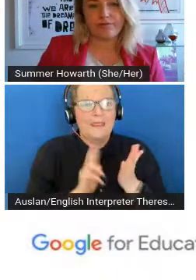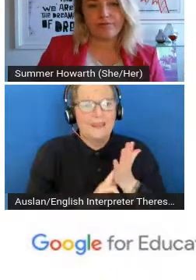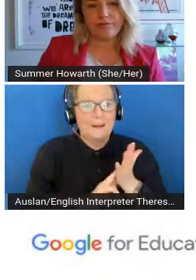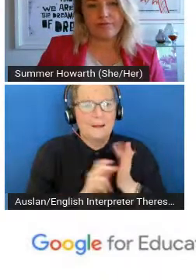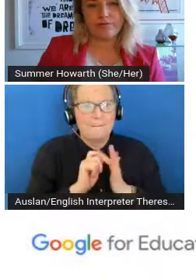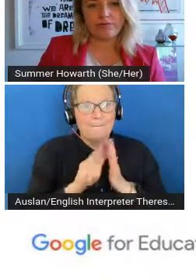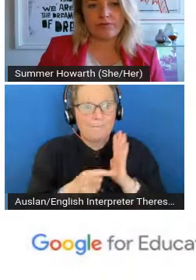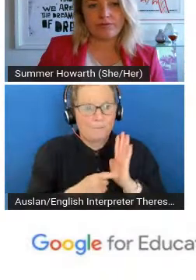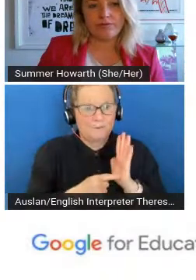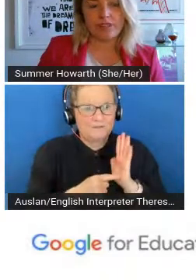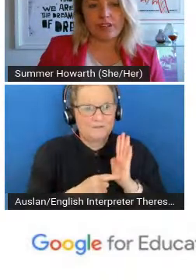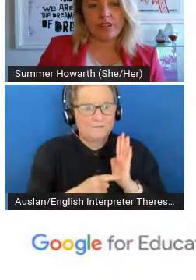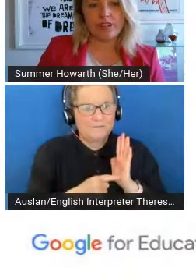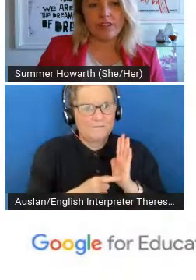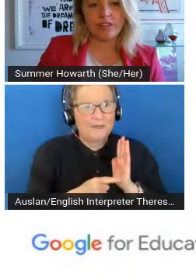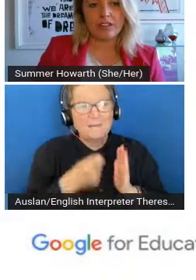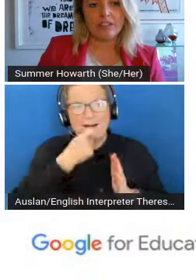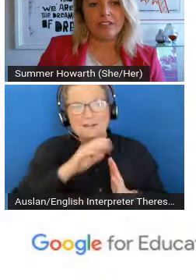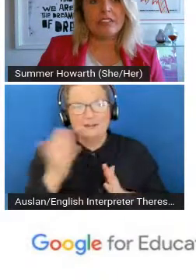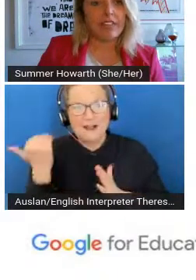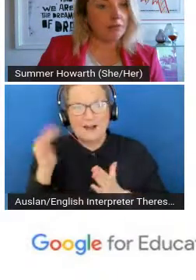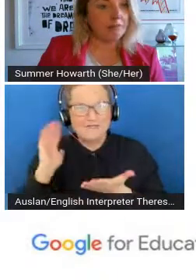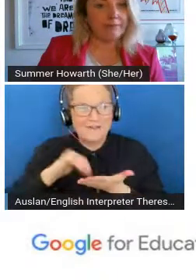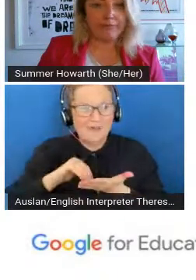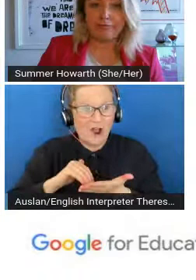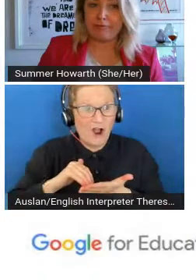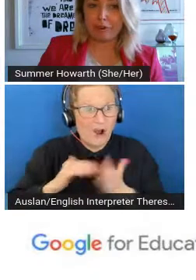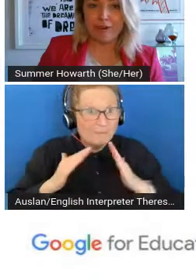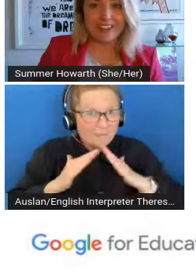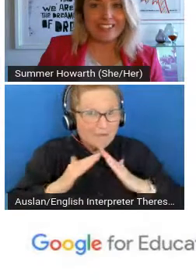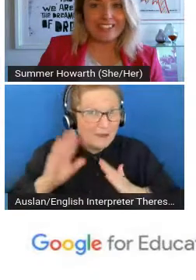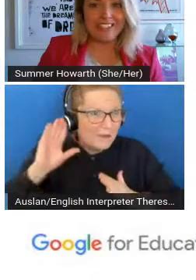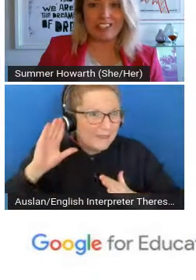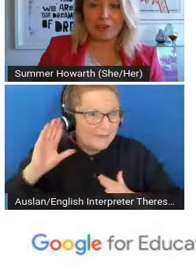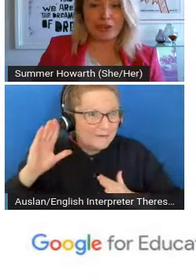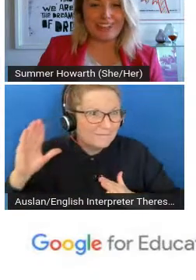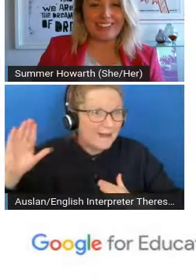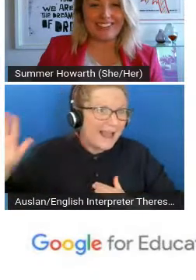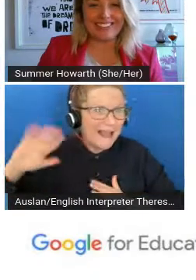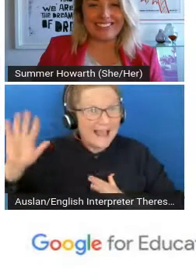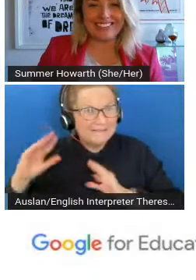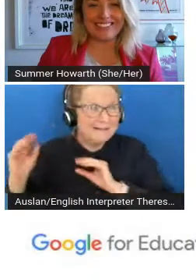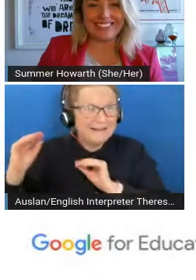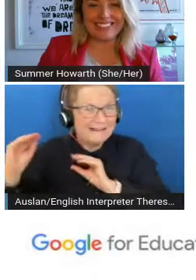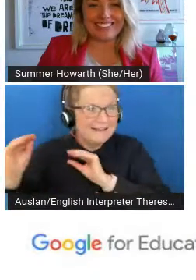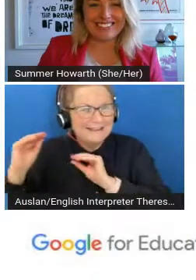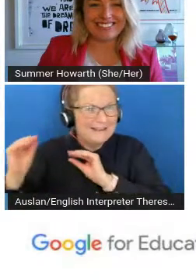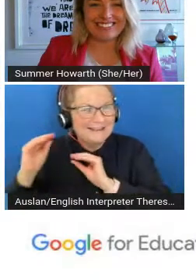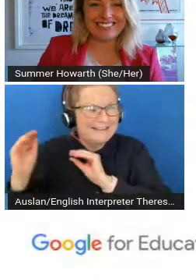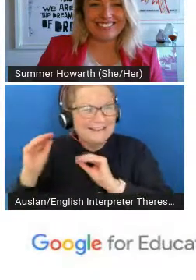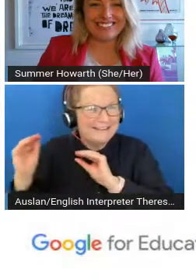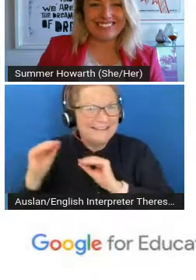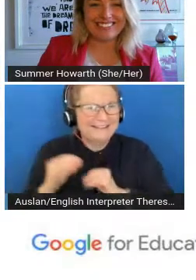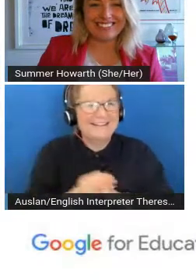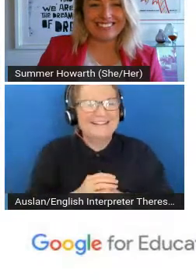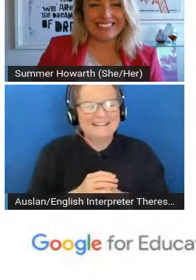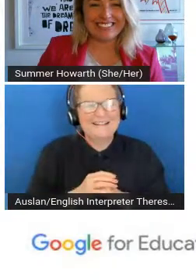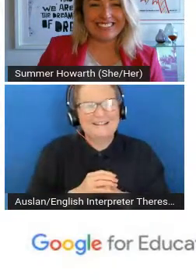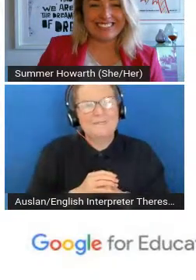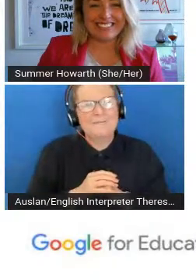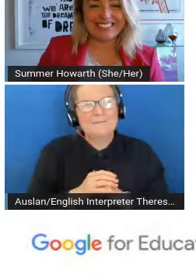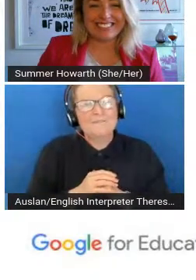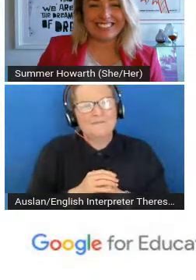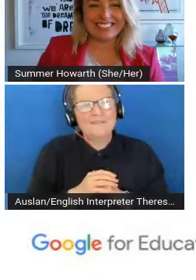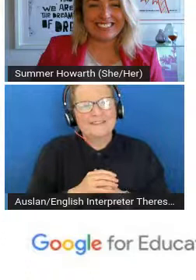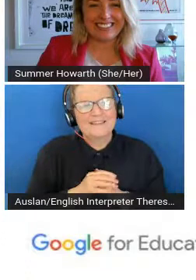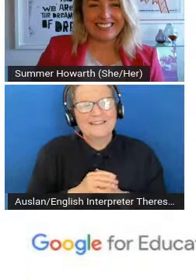Chris shared that. My kids just got home, so you may hear that in the background. Right. All good things. So in this case, so it's just sort of sticking with the